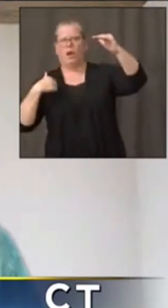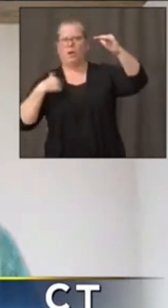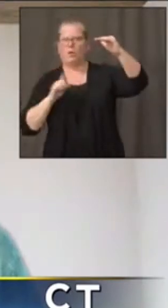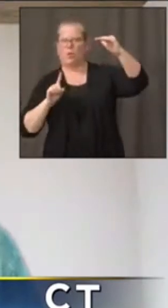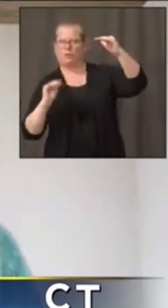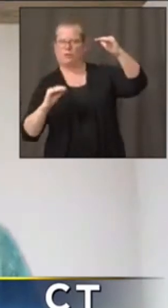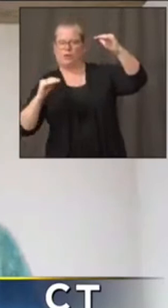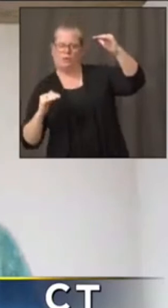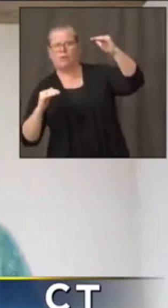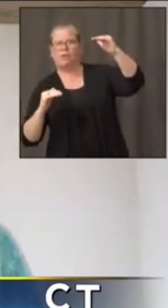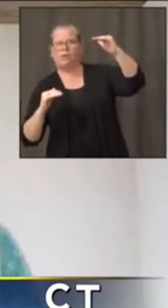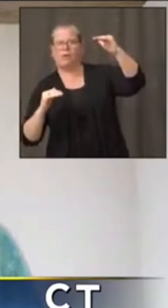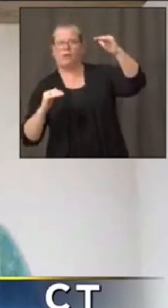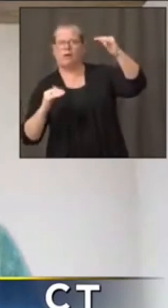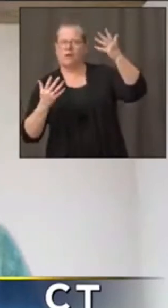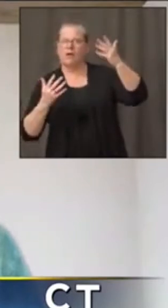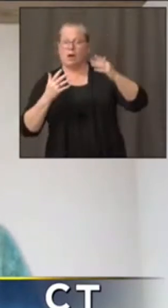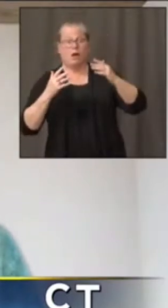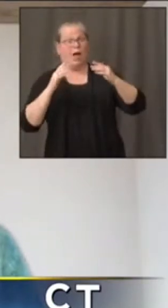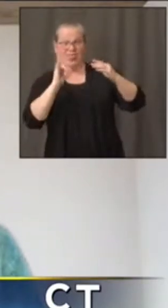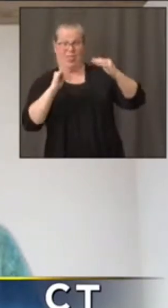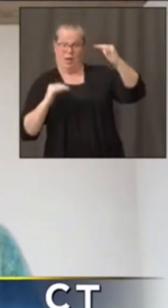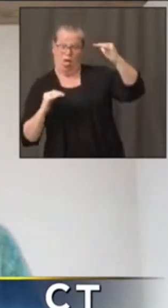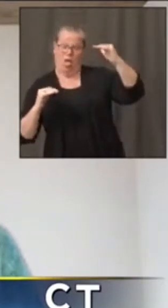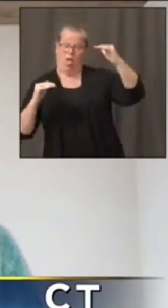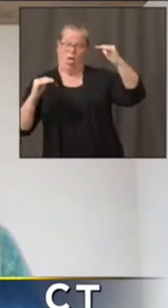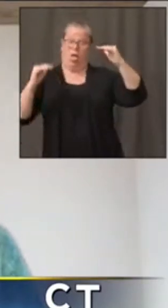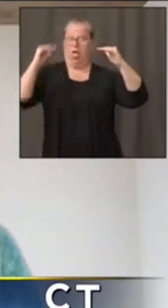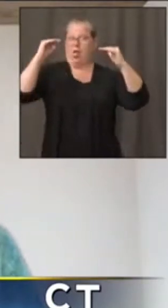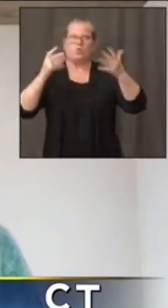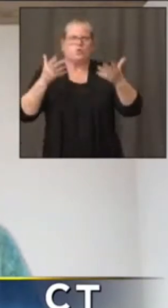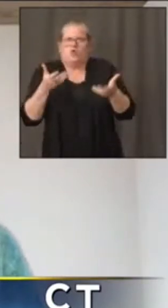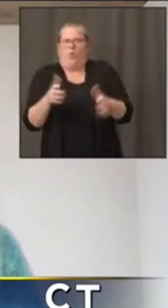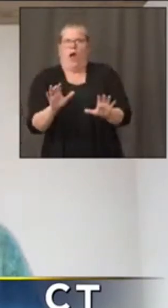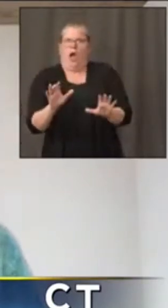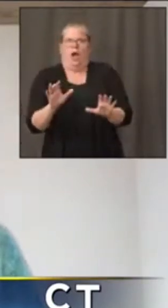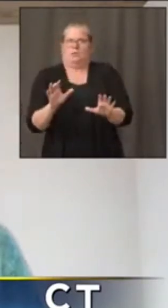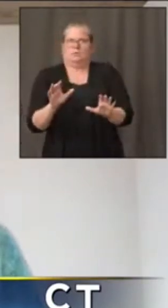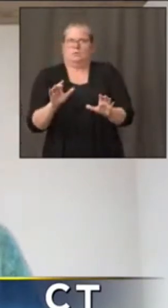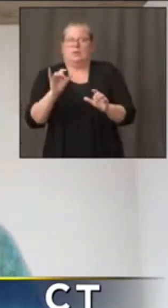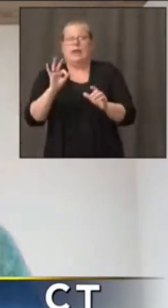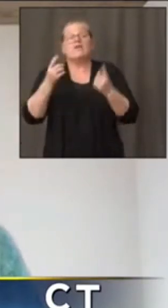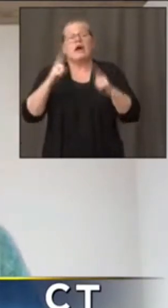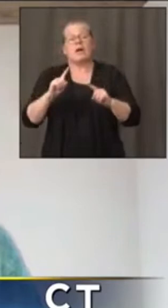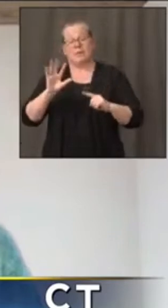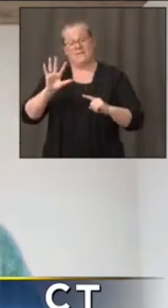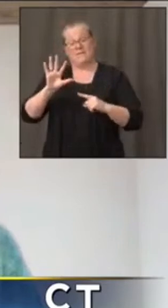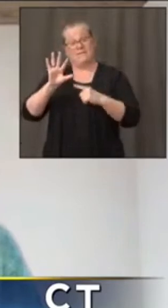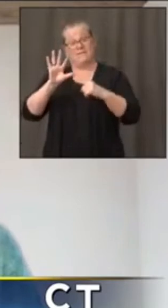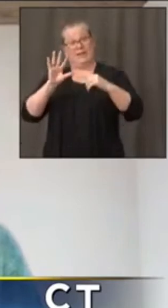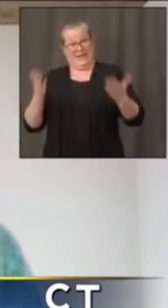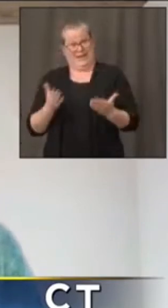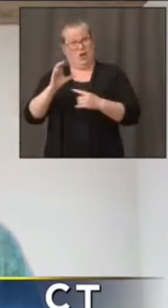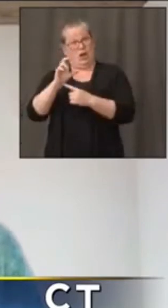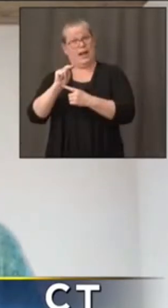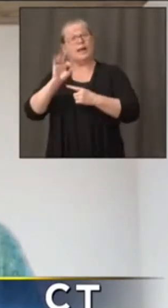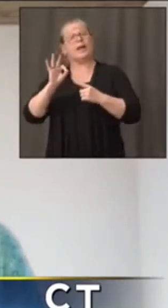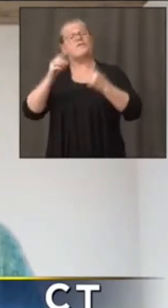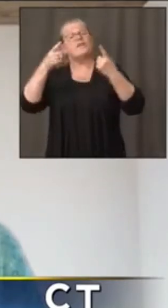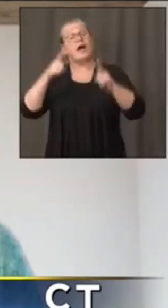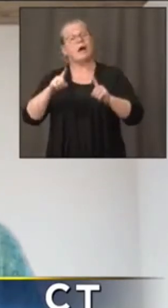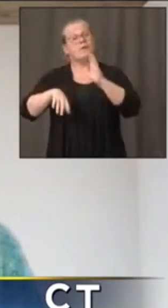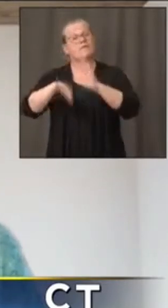into trouble and the percent positive he goes about five percent that is very concerned the